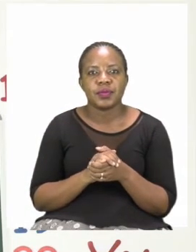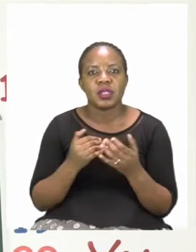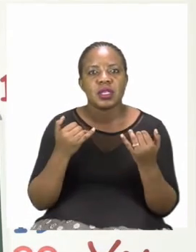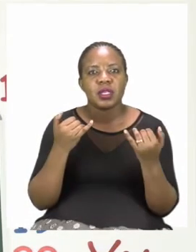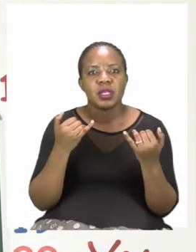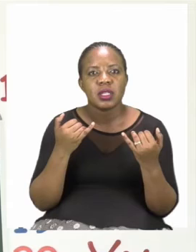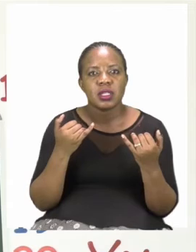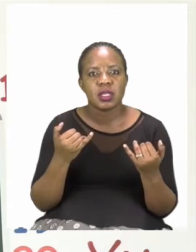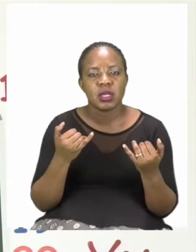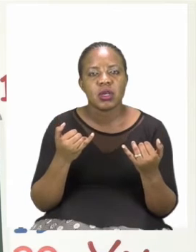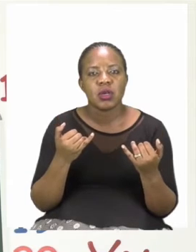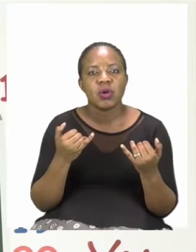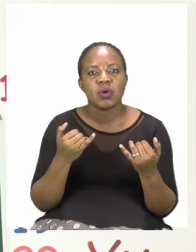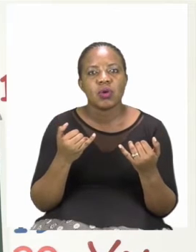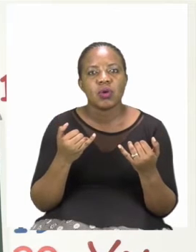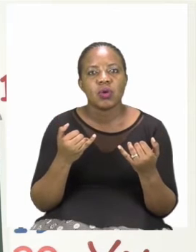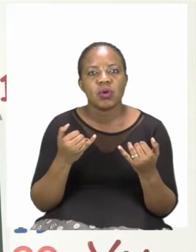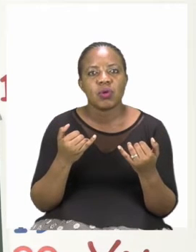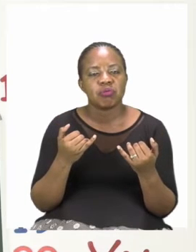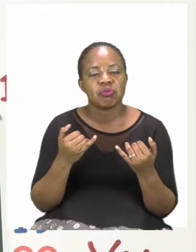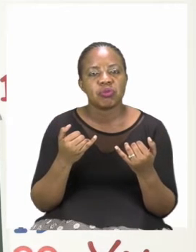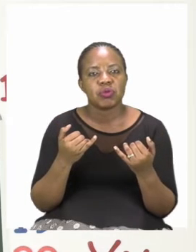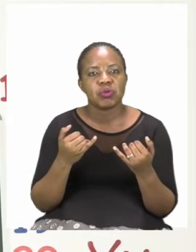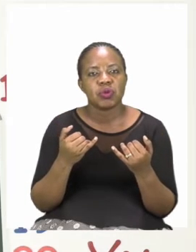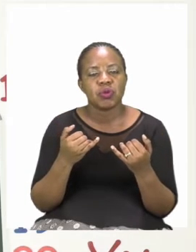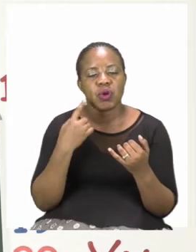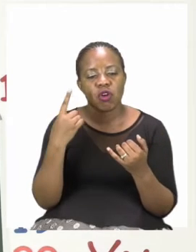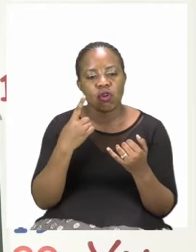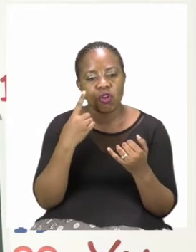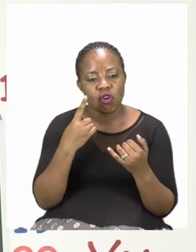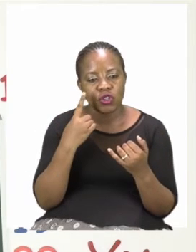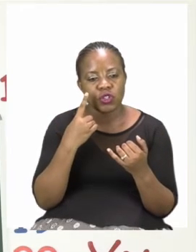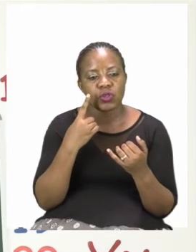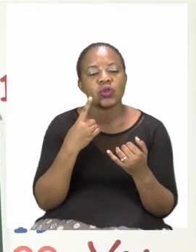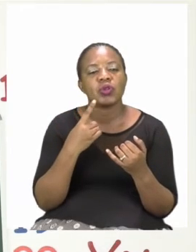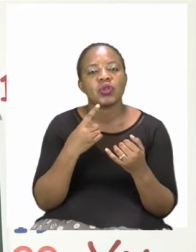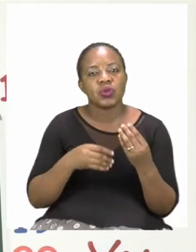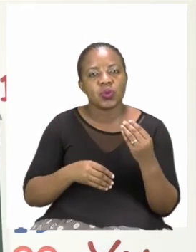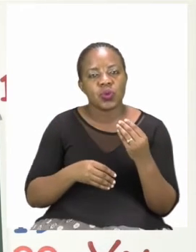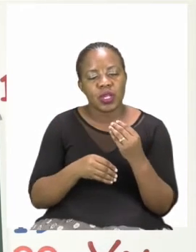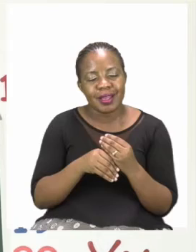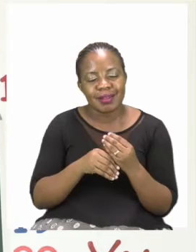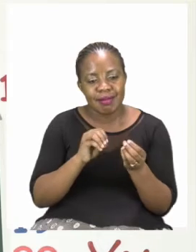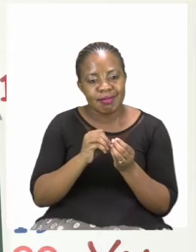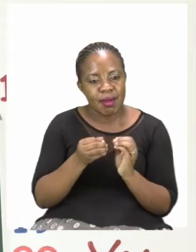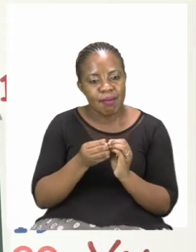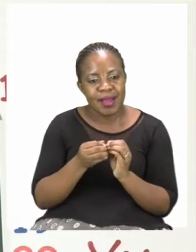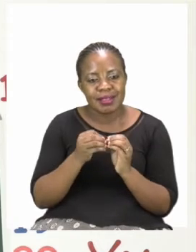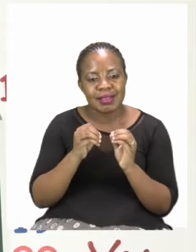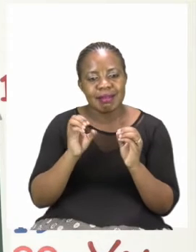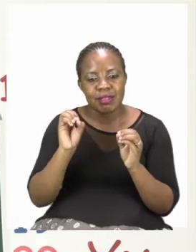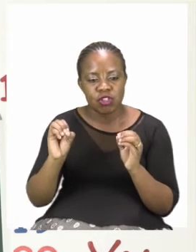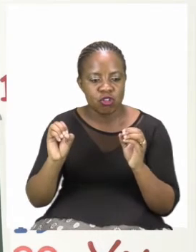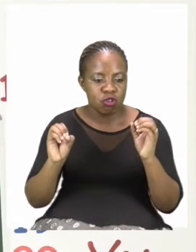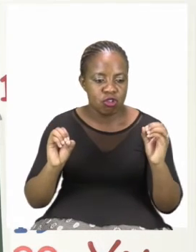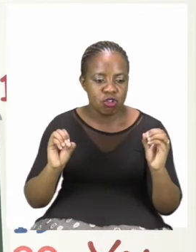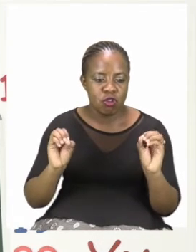Sanitize every day so the germs can stay away.